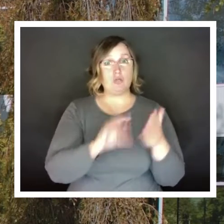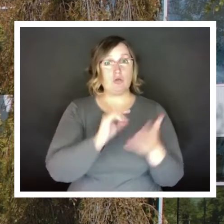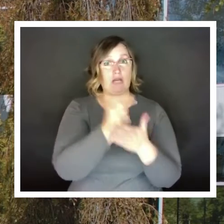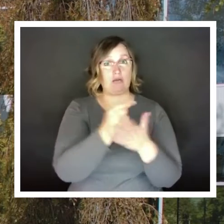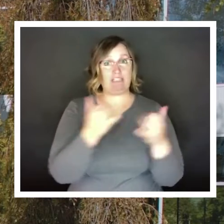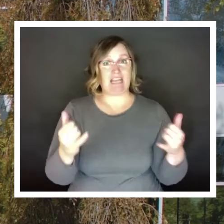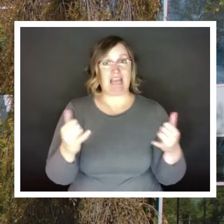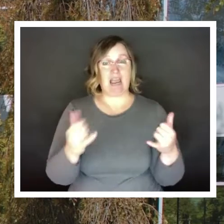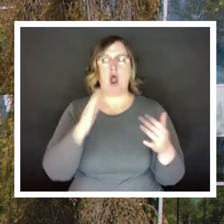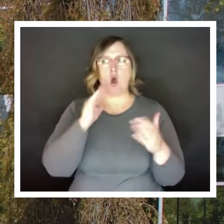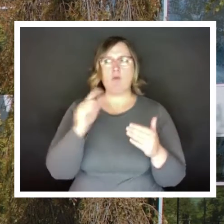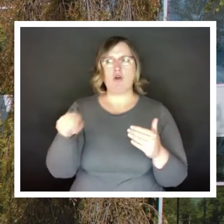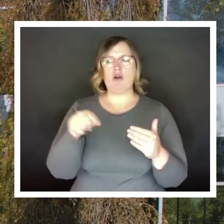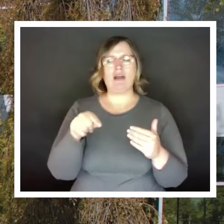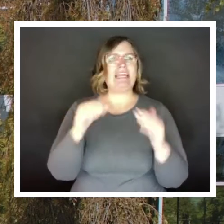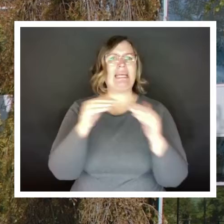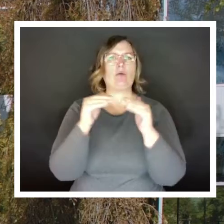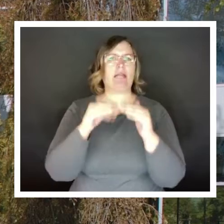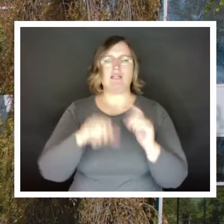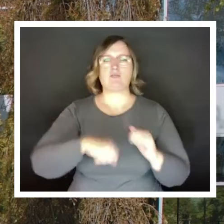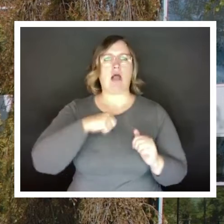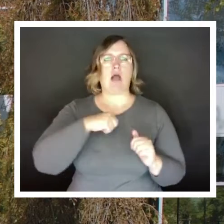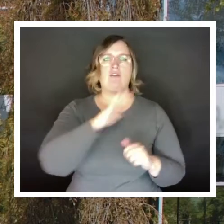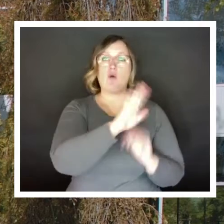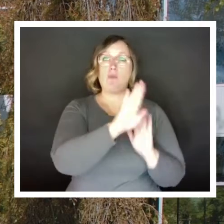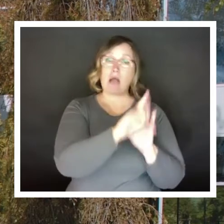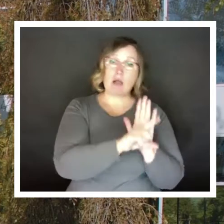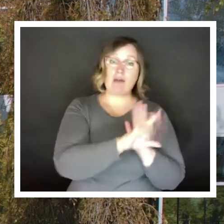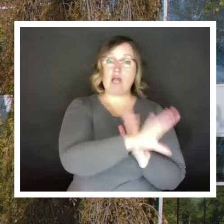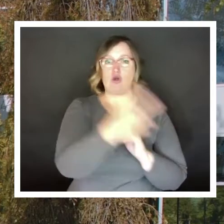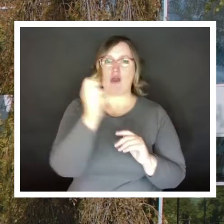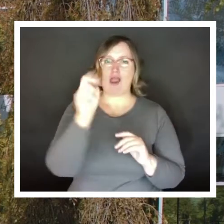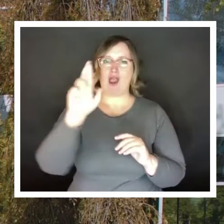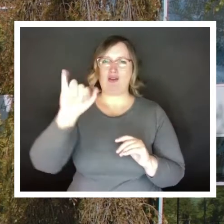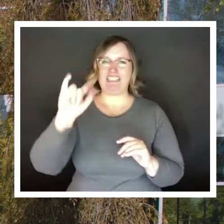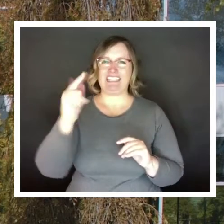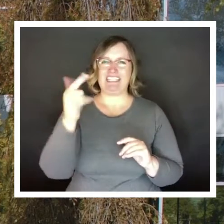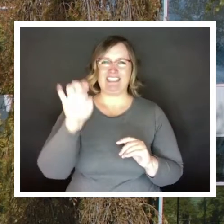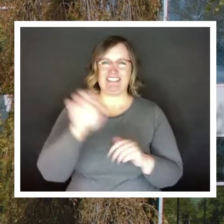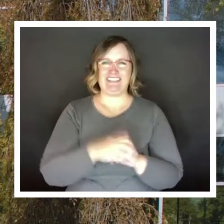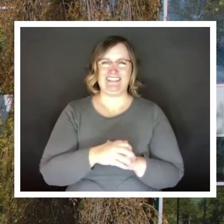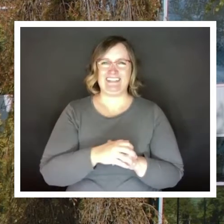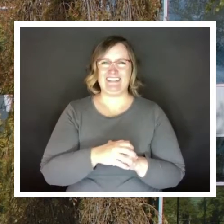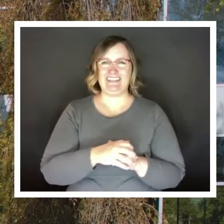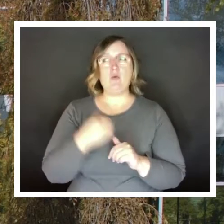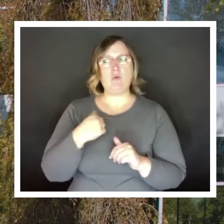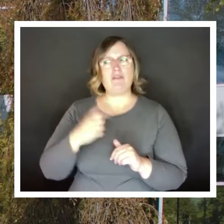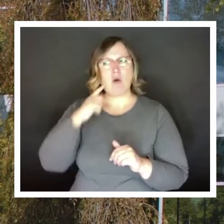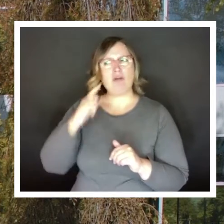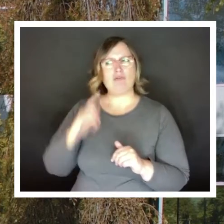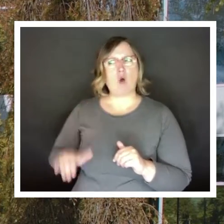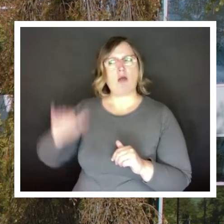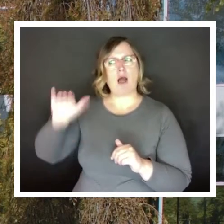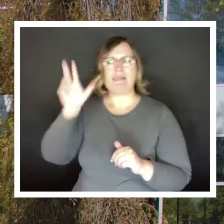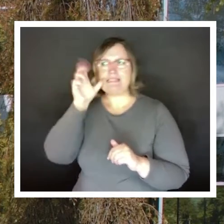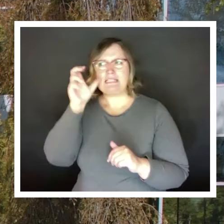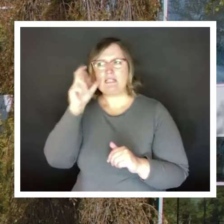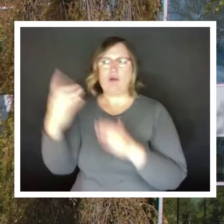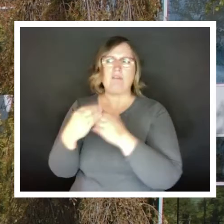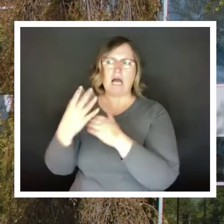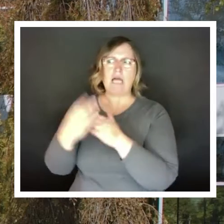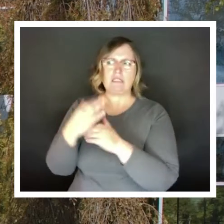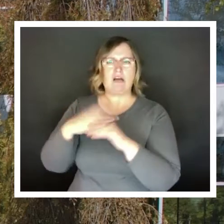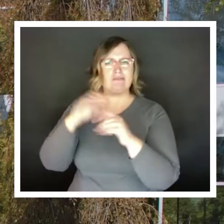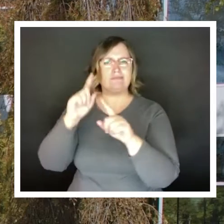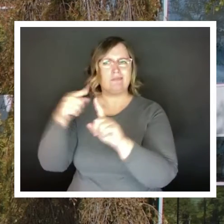their background and their heritage. We've all grown up listening to that one person advise us on certain things. And while we've probably